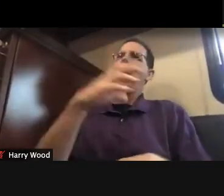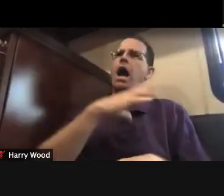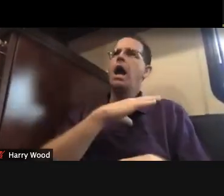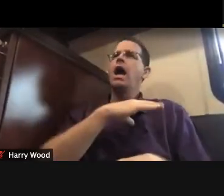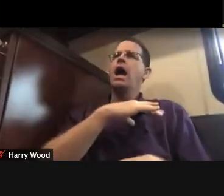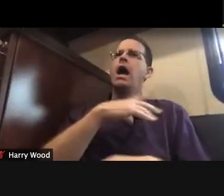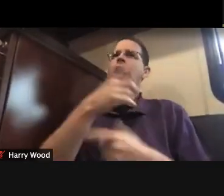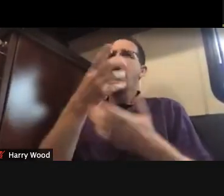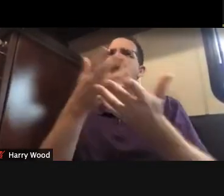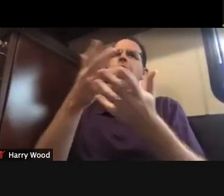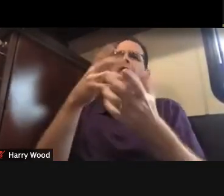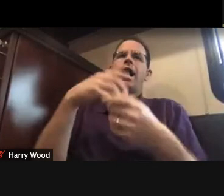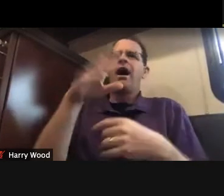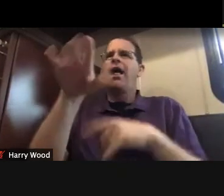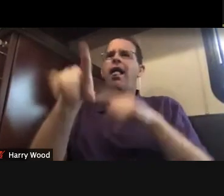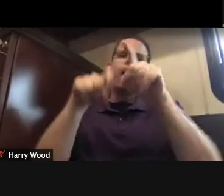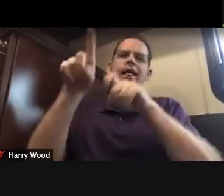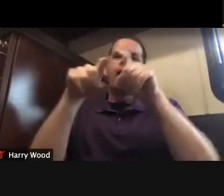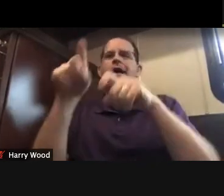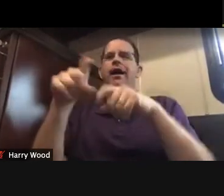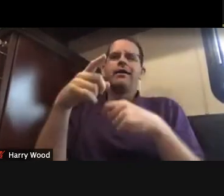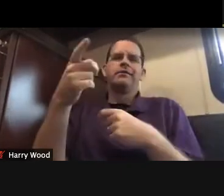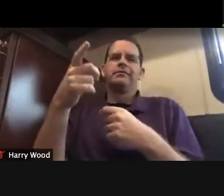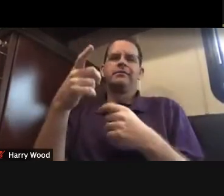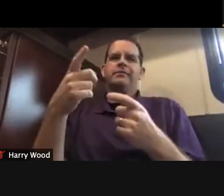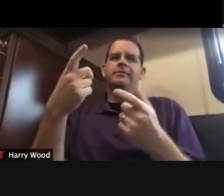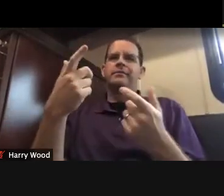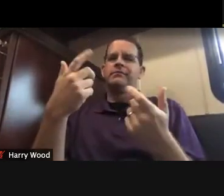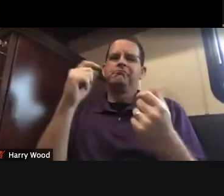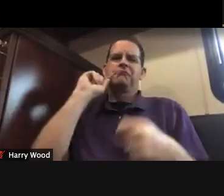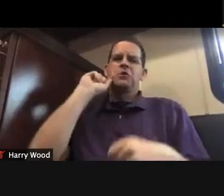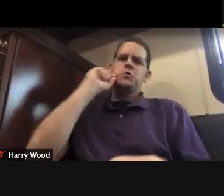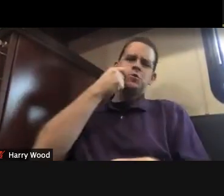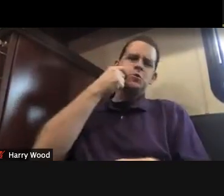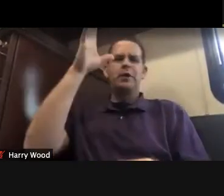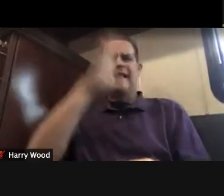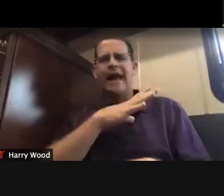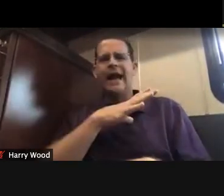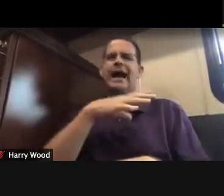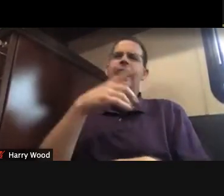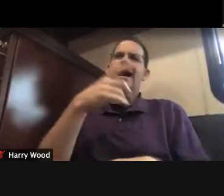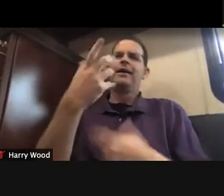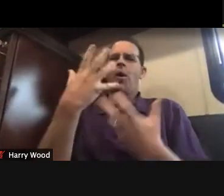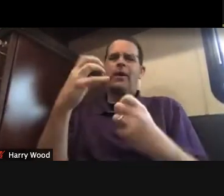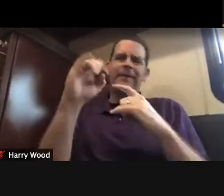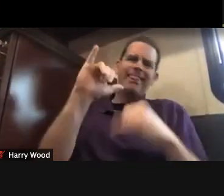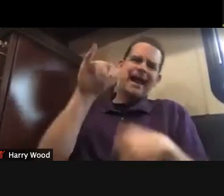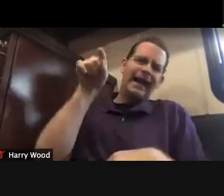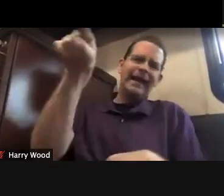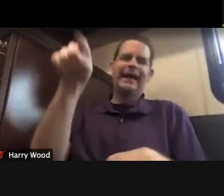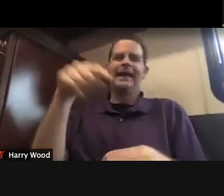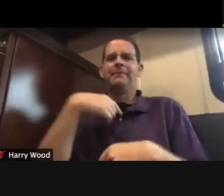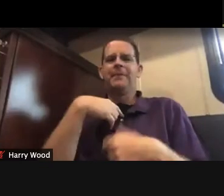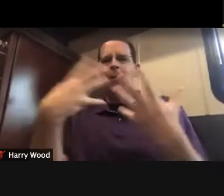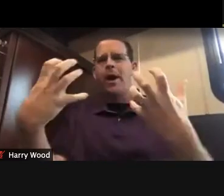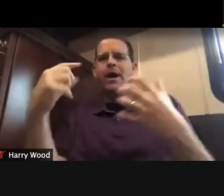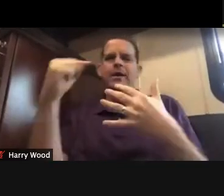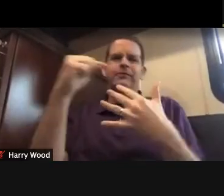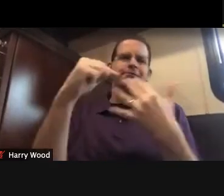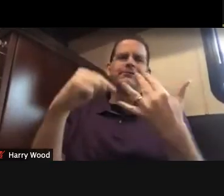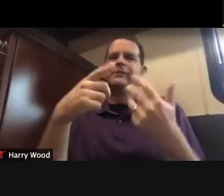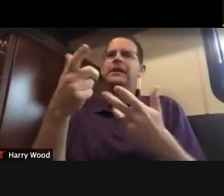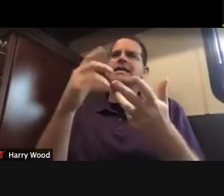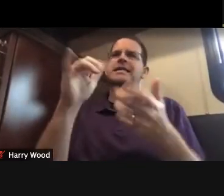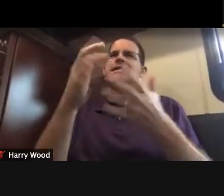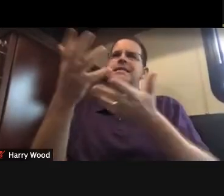first person that was older than me that I thought, wow, cool. Um, and asked this person a lot of questions and thought they were a cool guy and looked up to